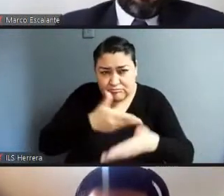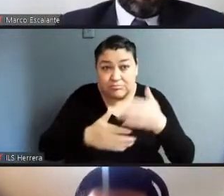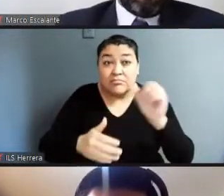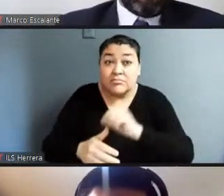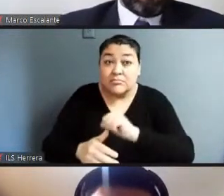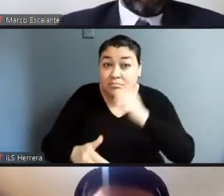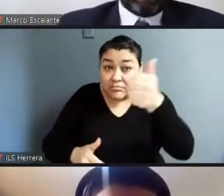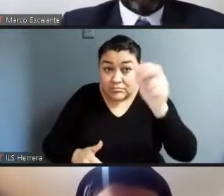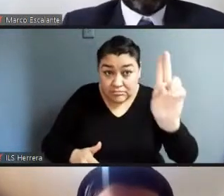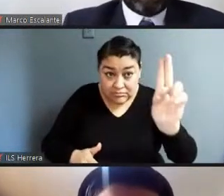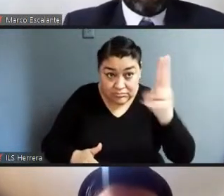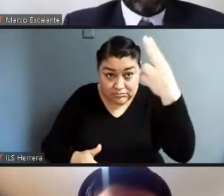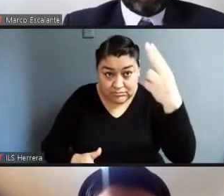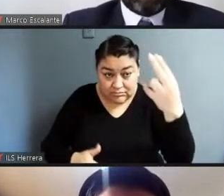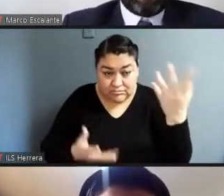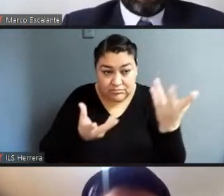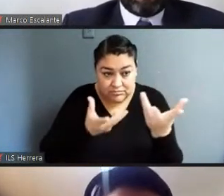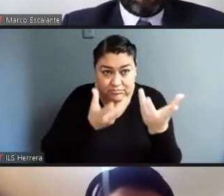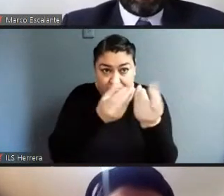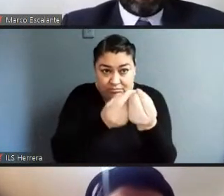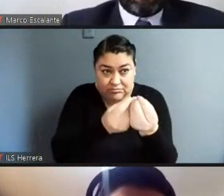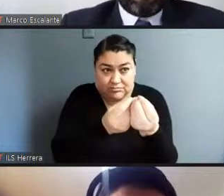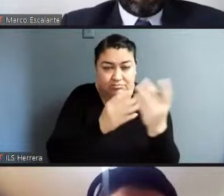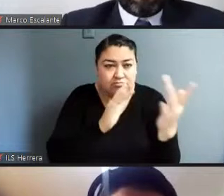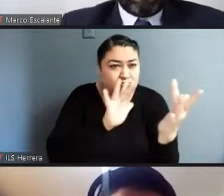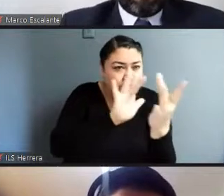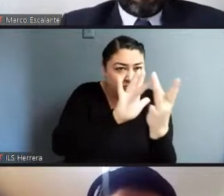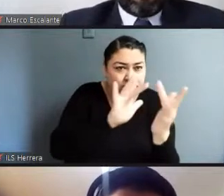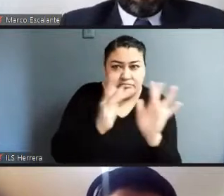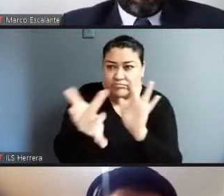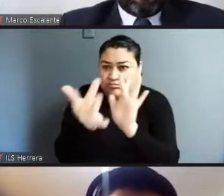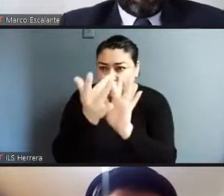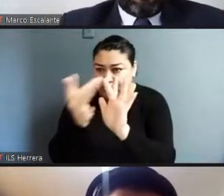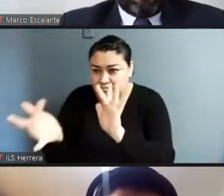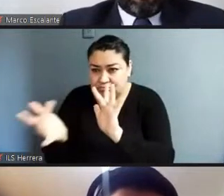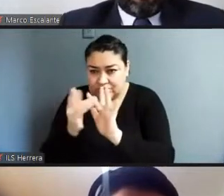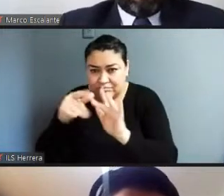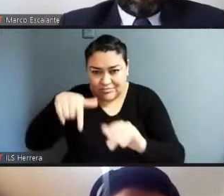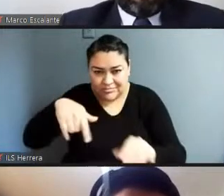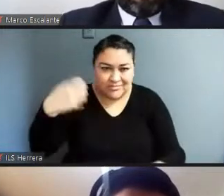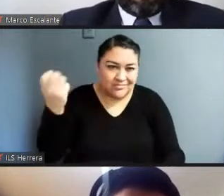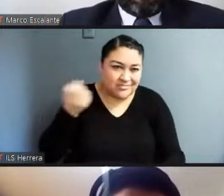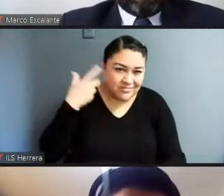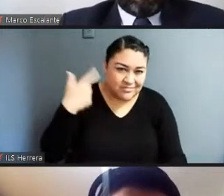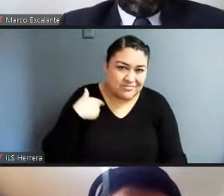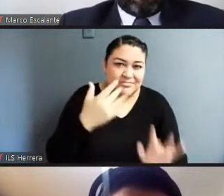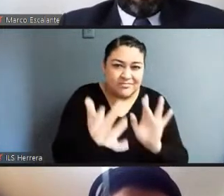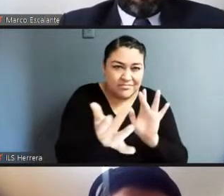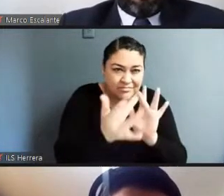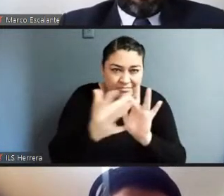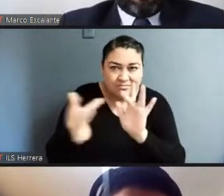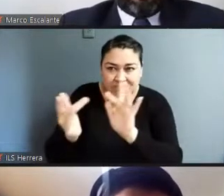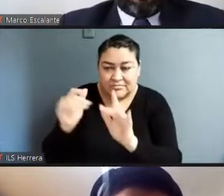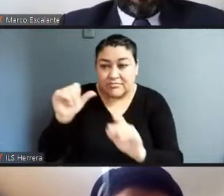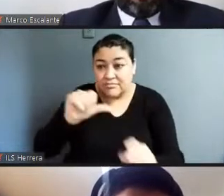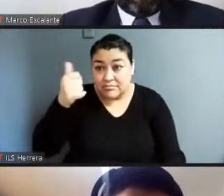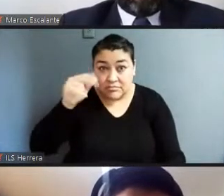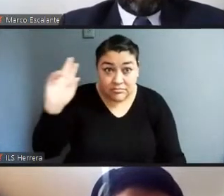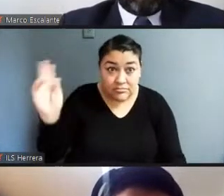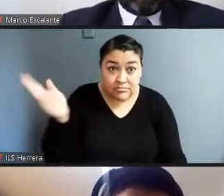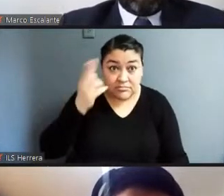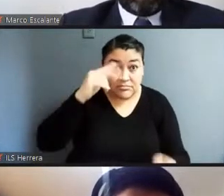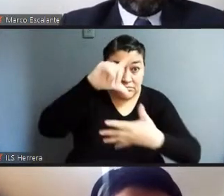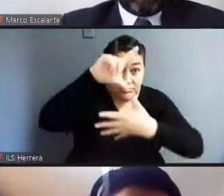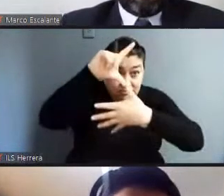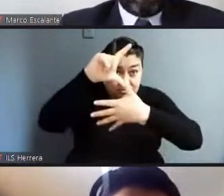our medical school, we have also worked with other national universities that we are meeting that have joined us